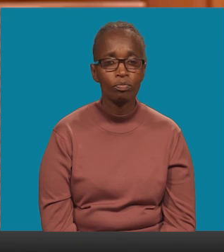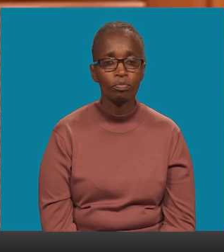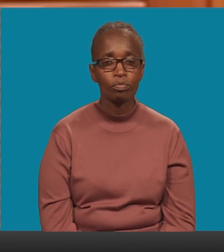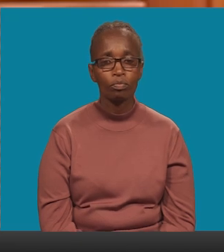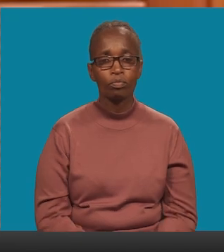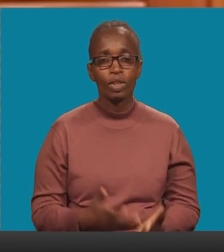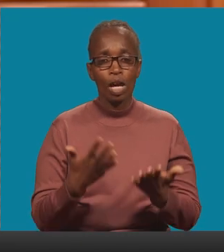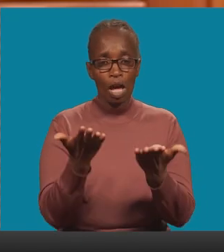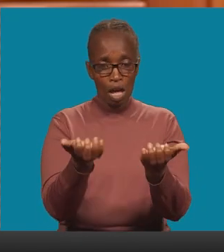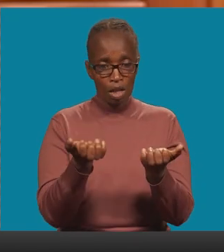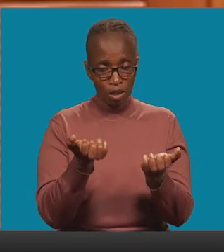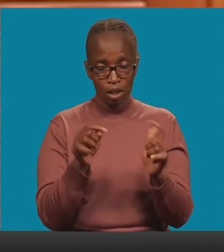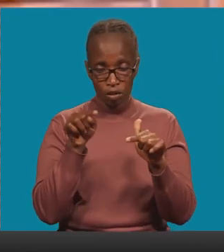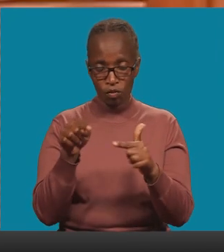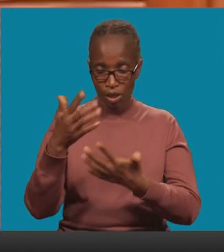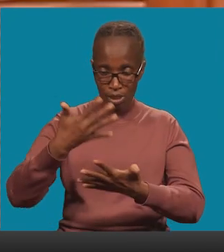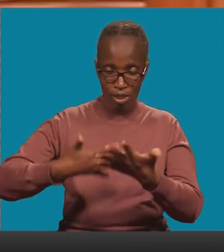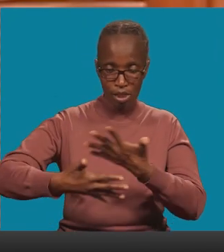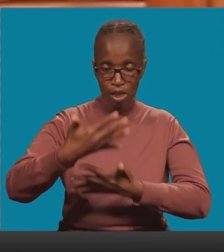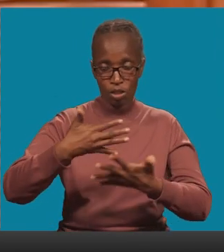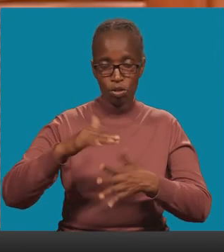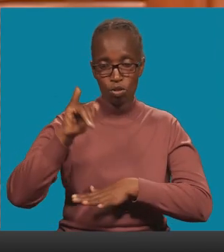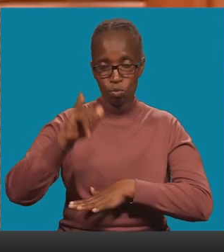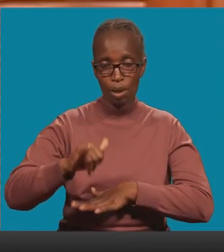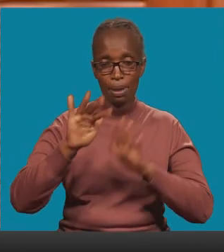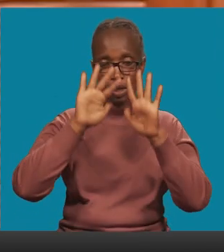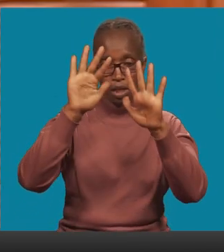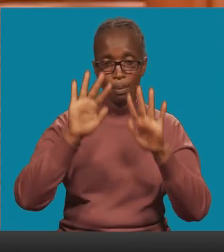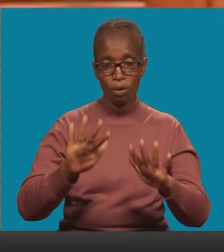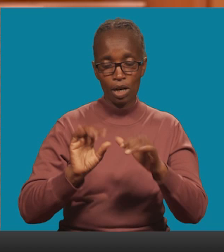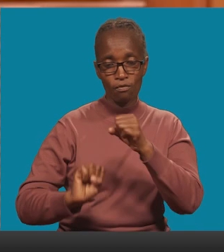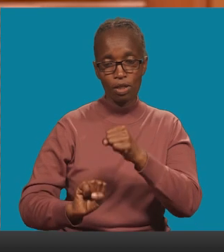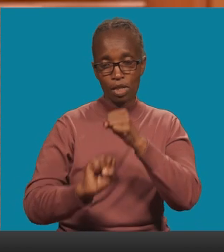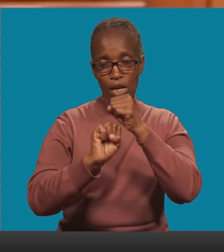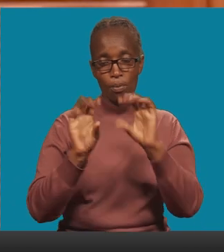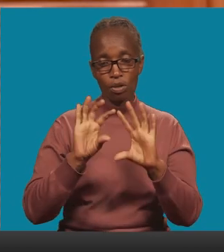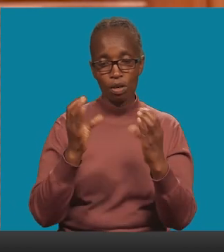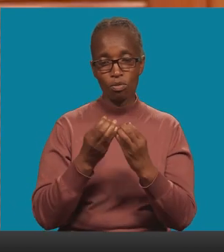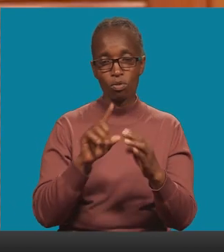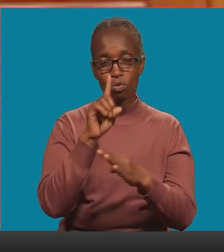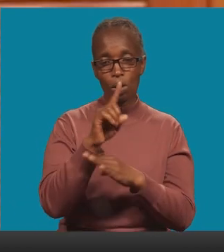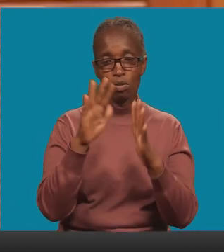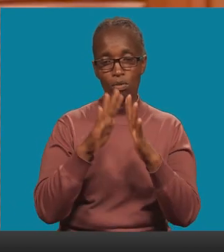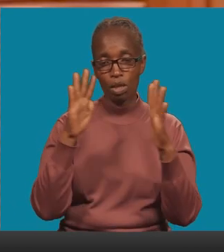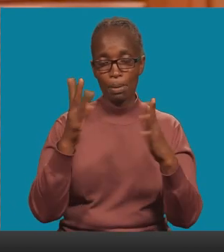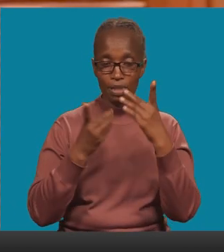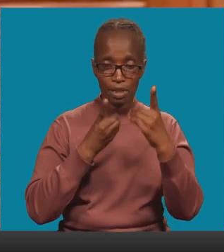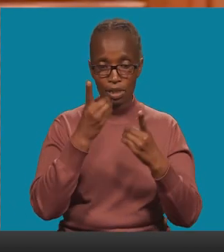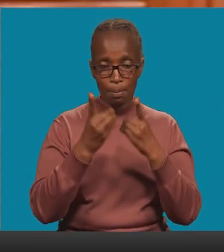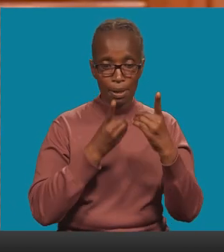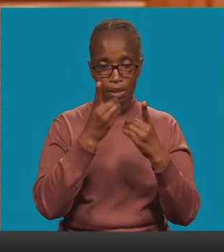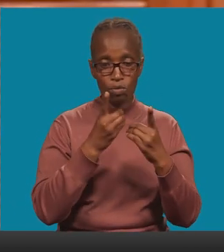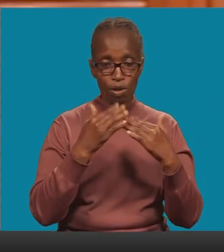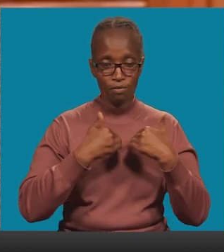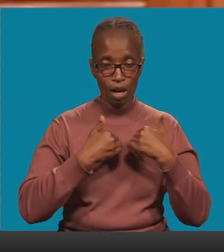The need for that integration remains very important in support of communities. One of the biggest debates we have had